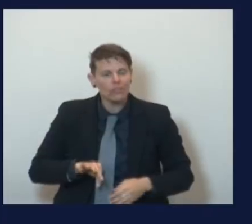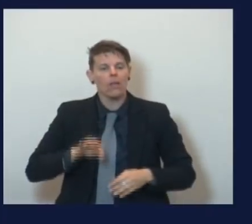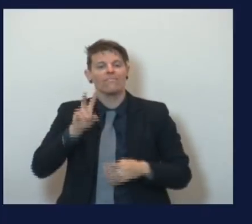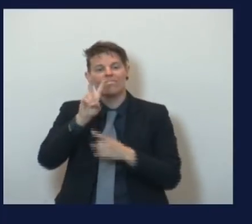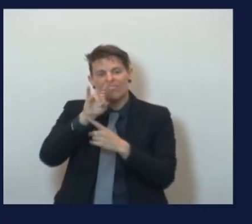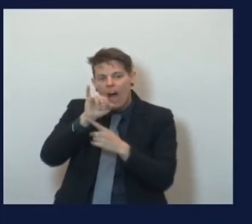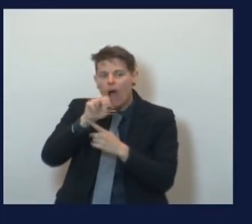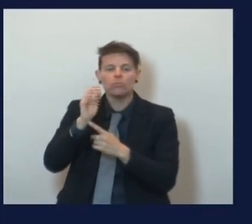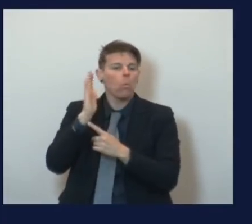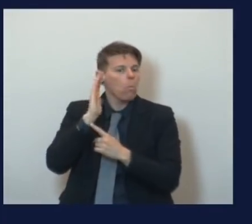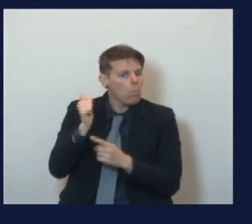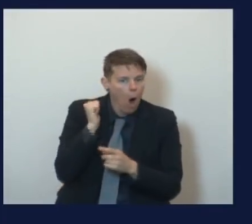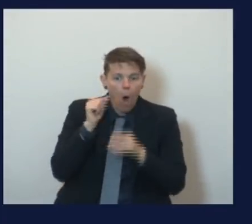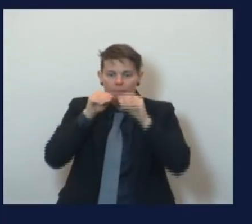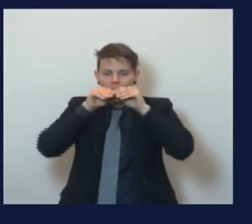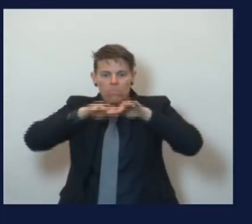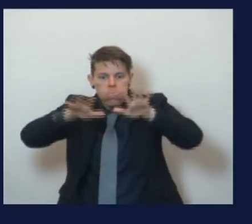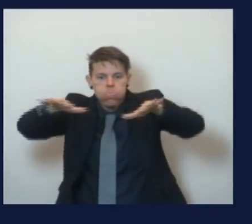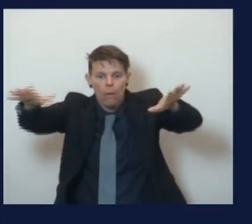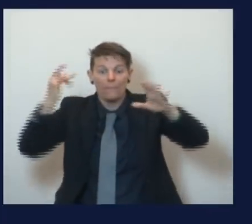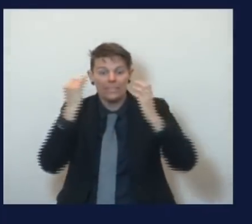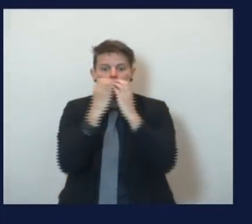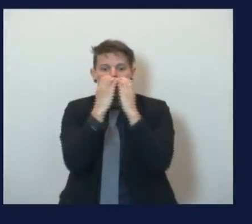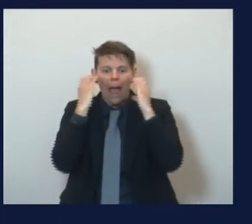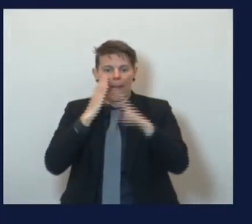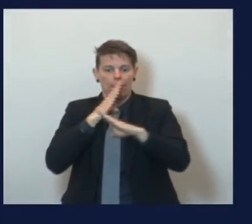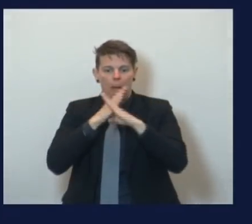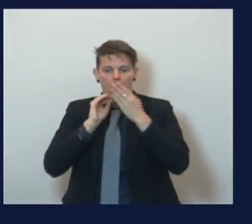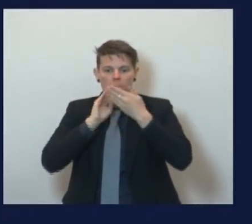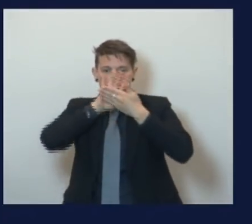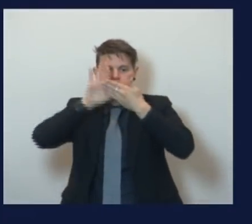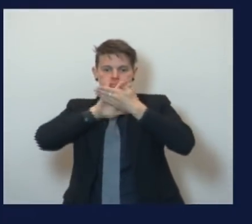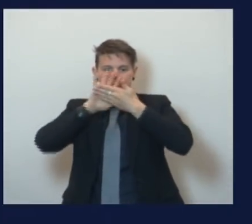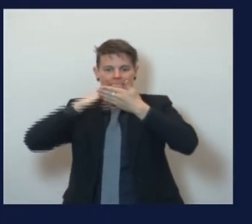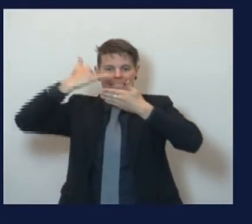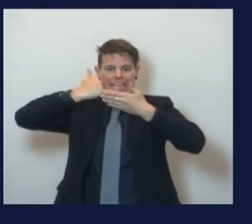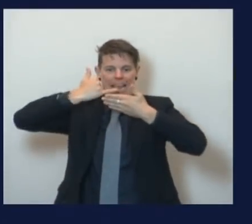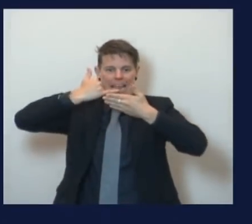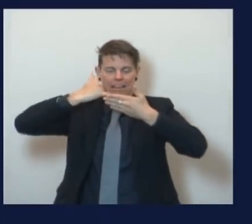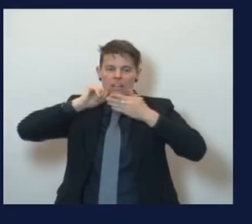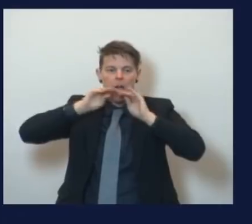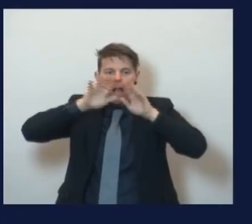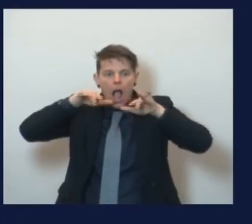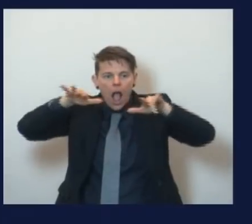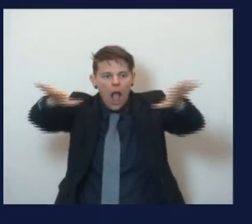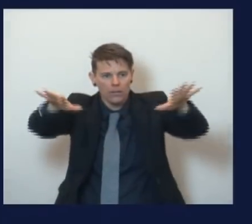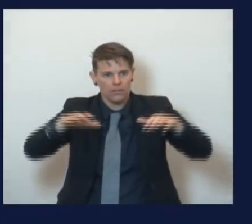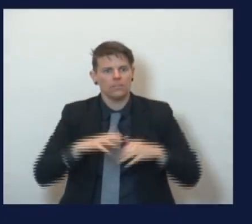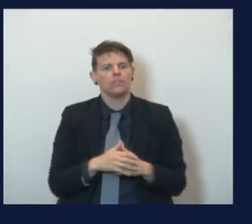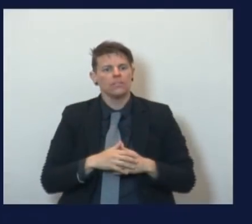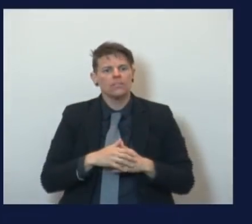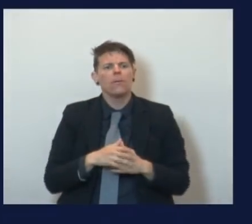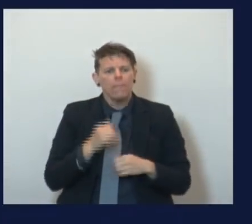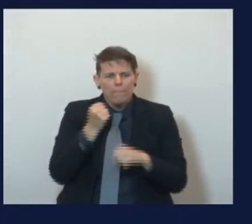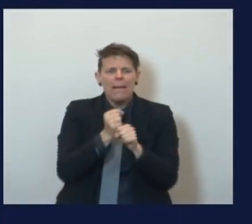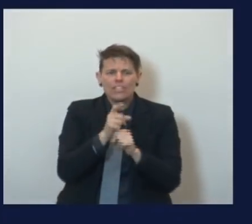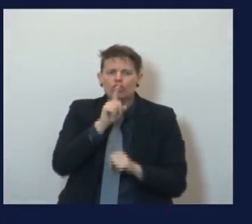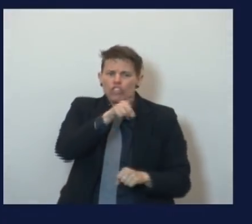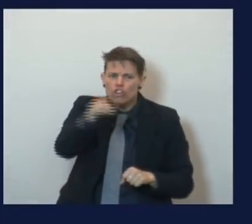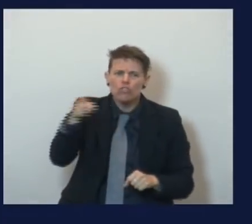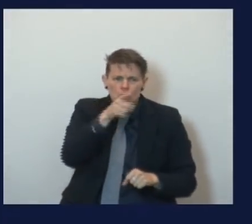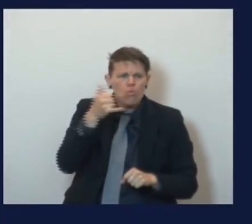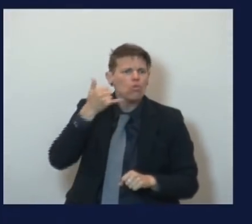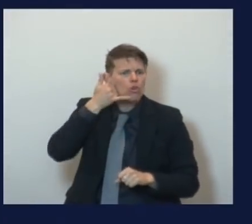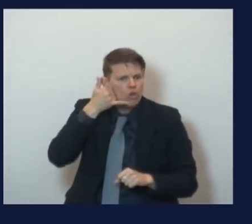spread. Wear these. If you don't have access to a face covering, you make sure you call our non-health